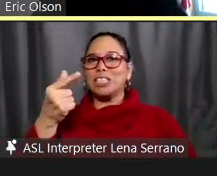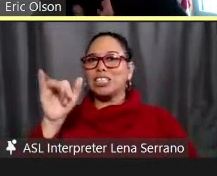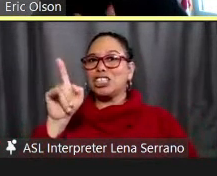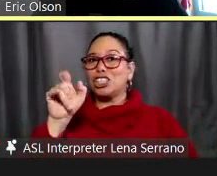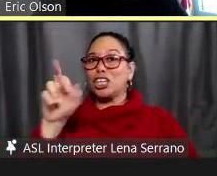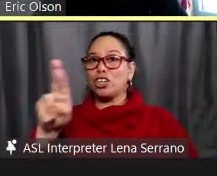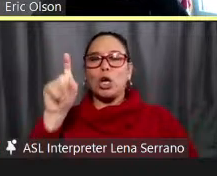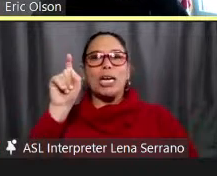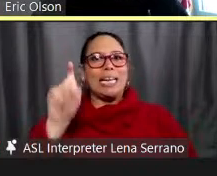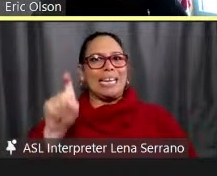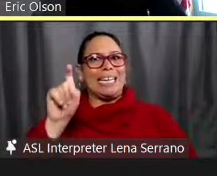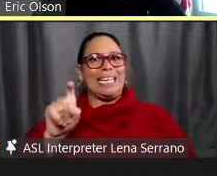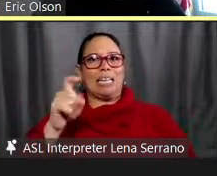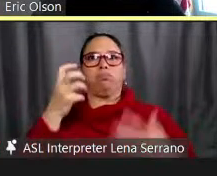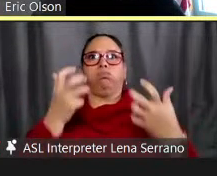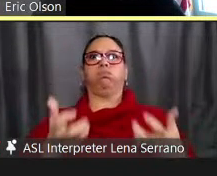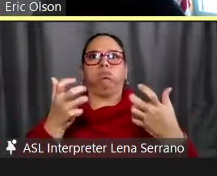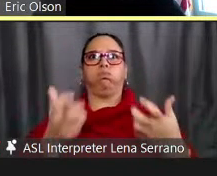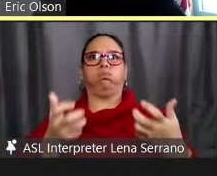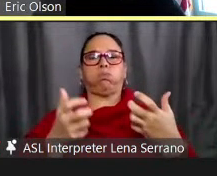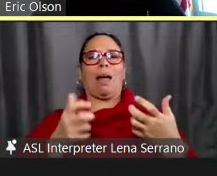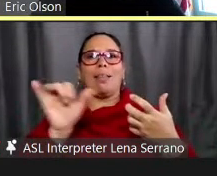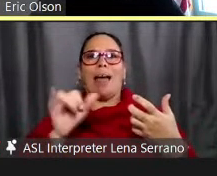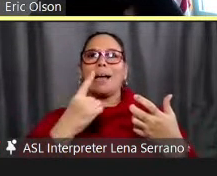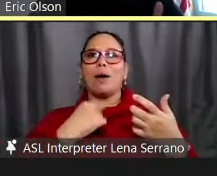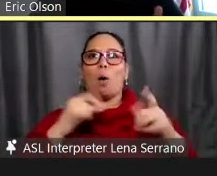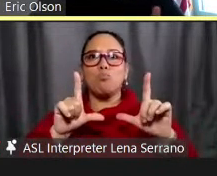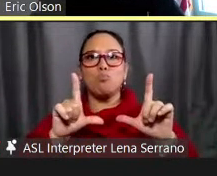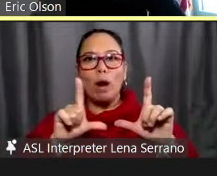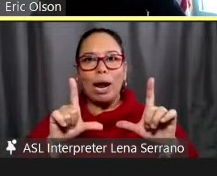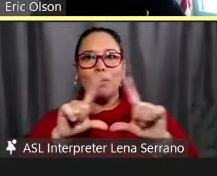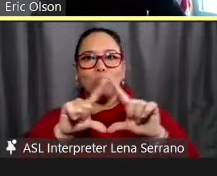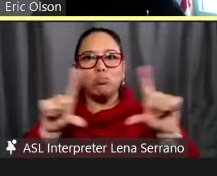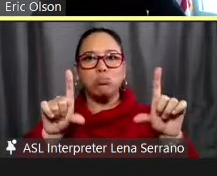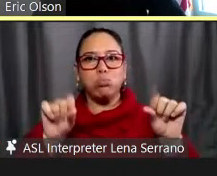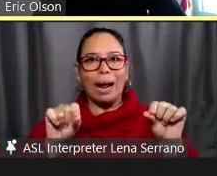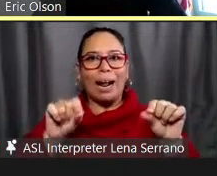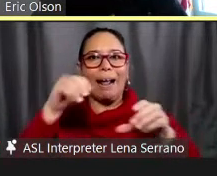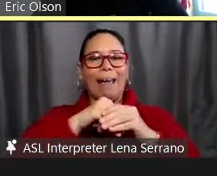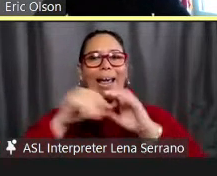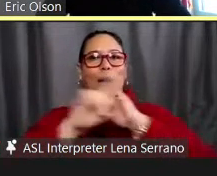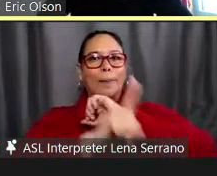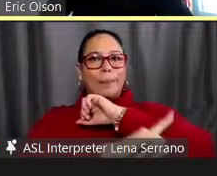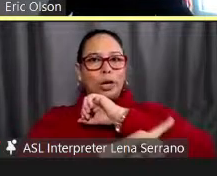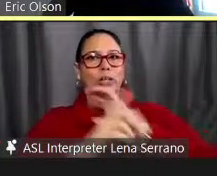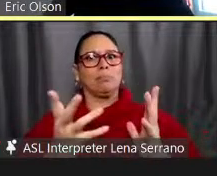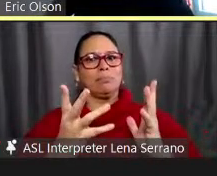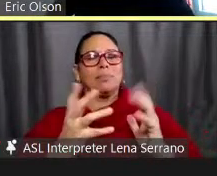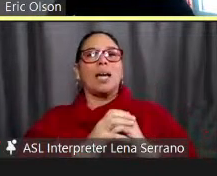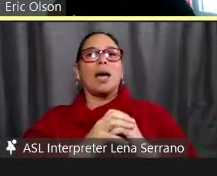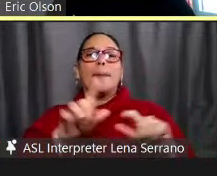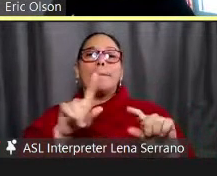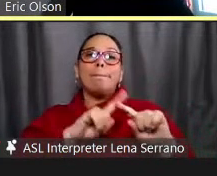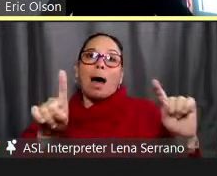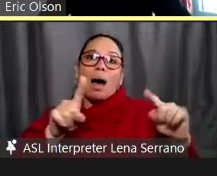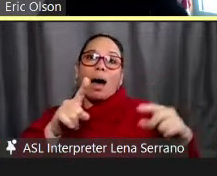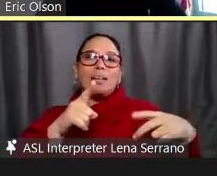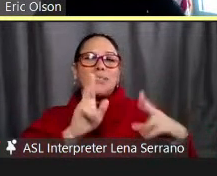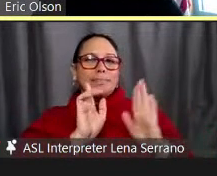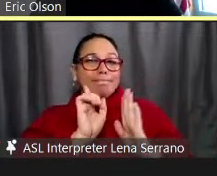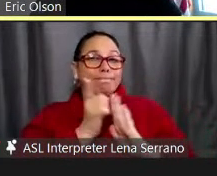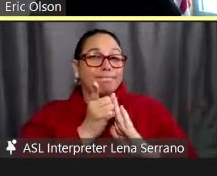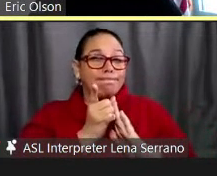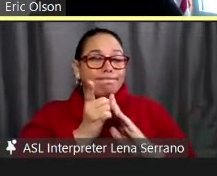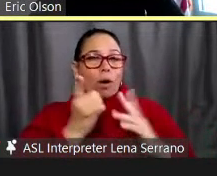a brick in her purse if she's going to subdue an individual who's armed with a weapon. Okay, but what it did do temporarily for a split second or